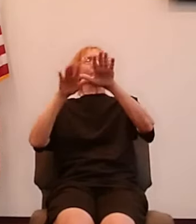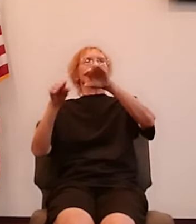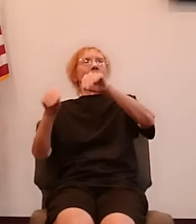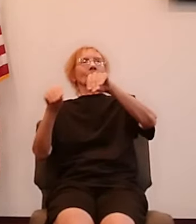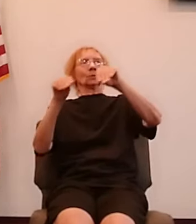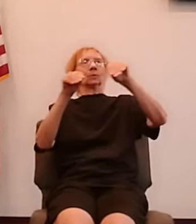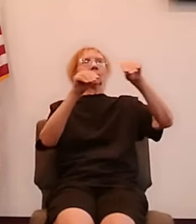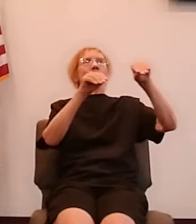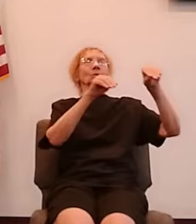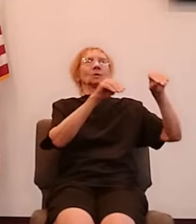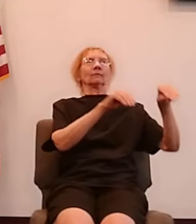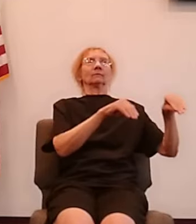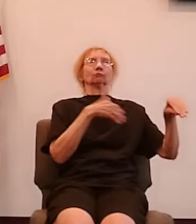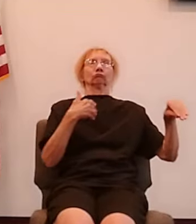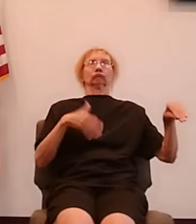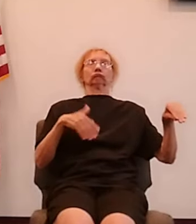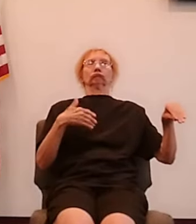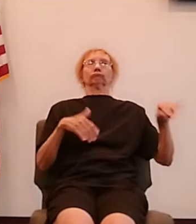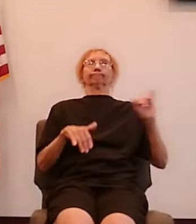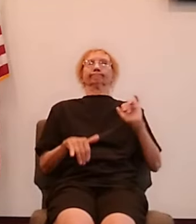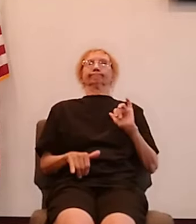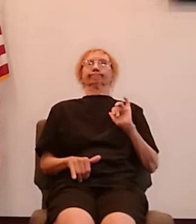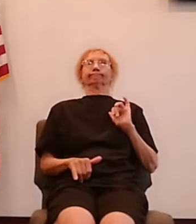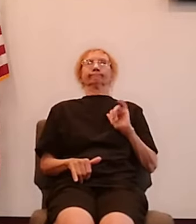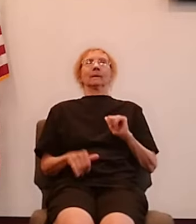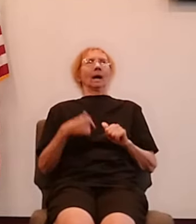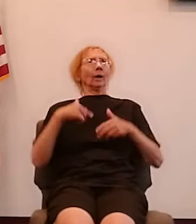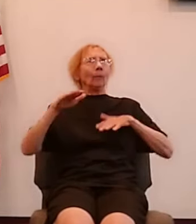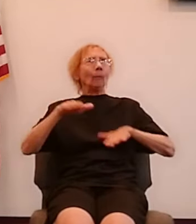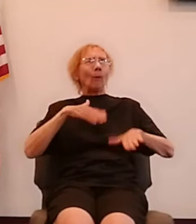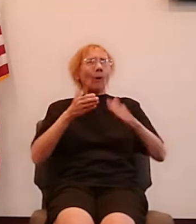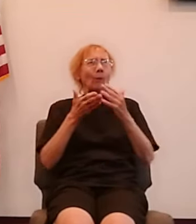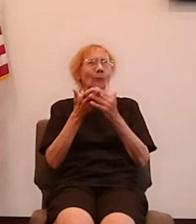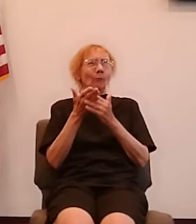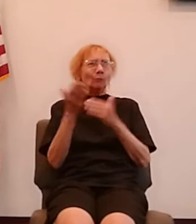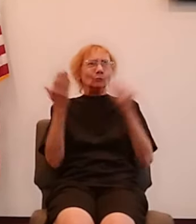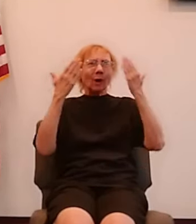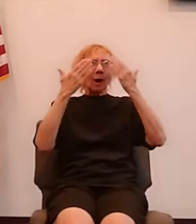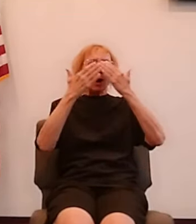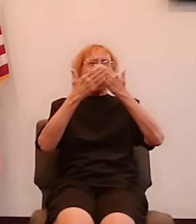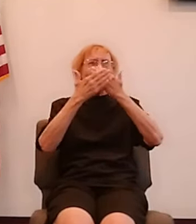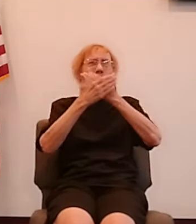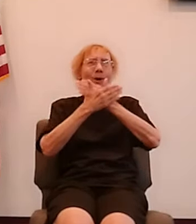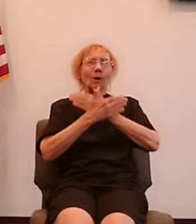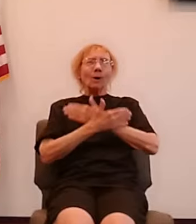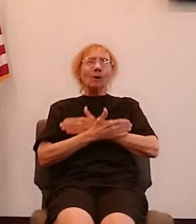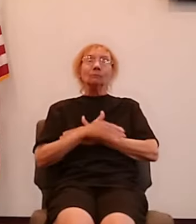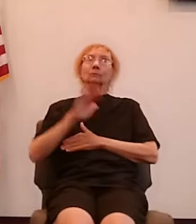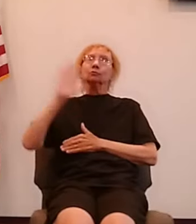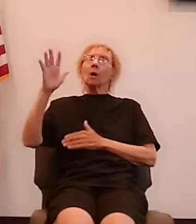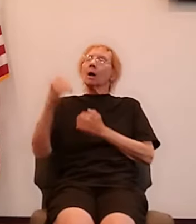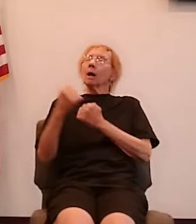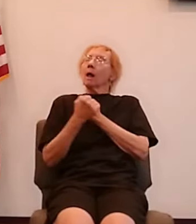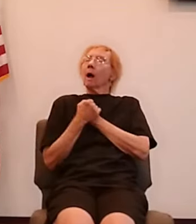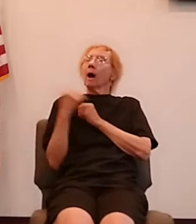moved. And as I walk through the shadow, your love surrounds